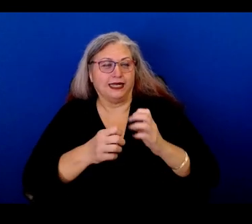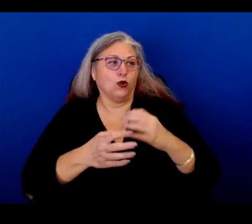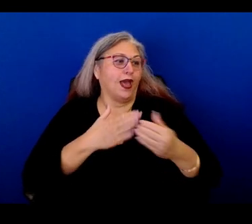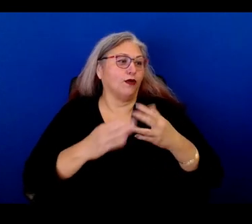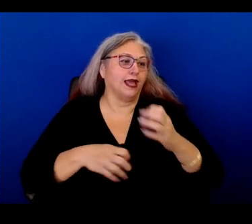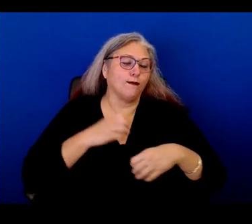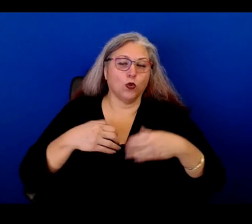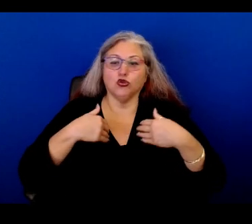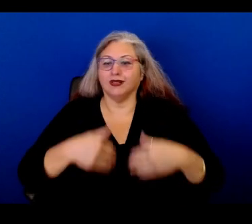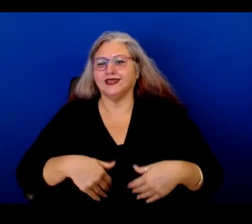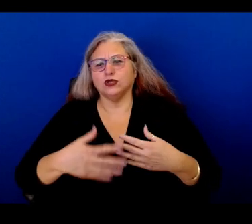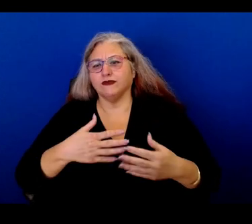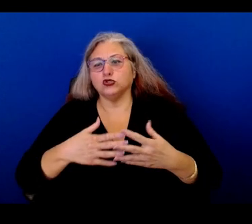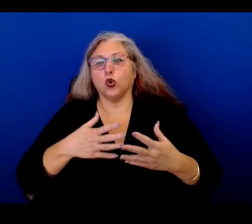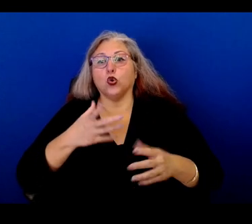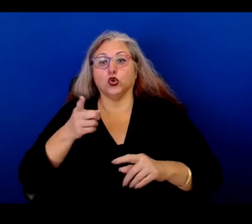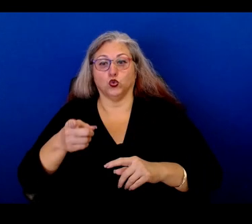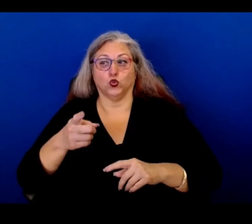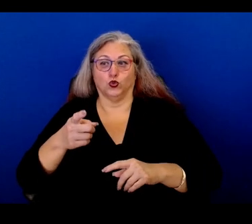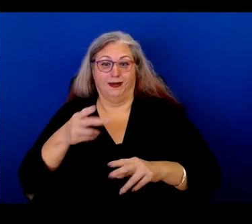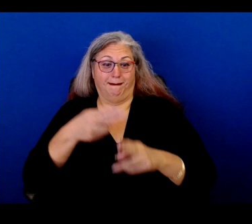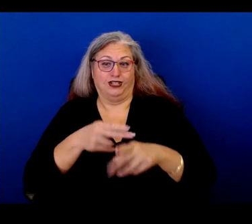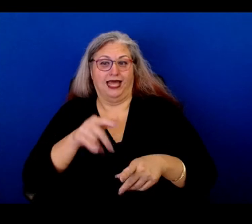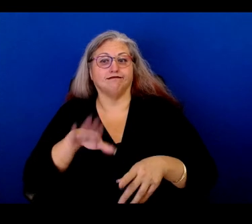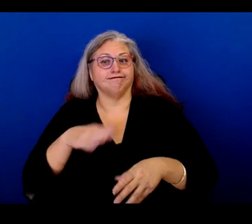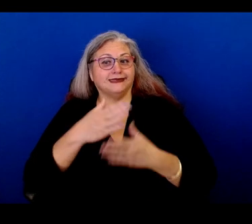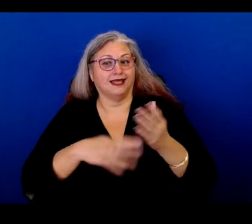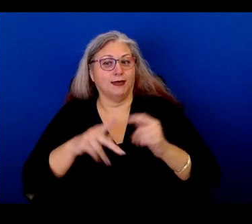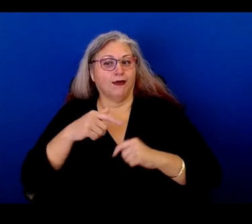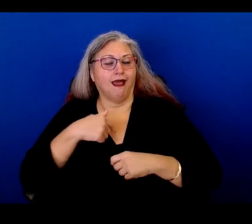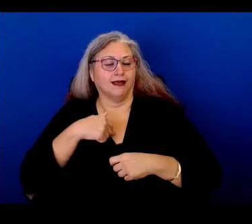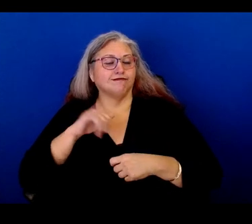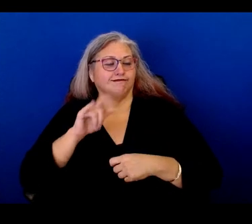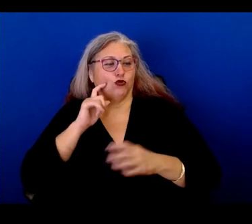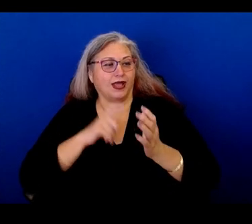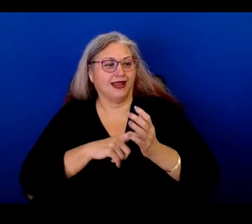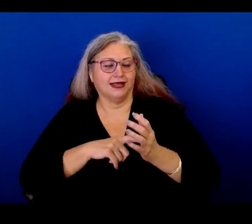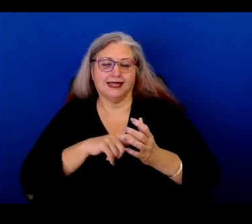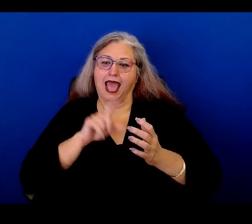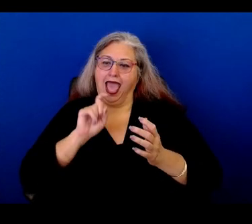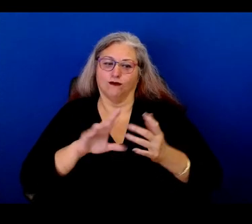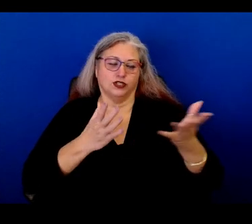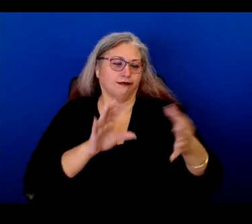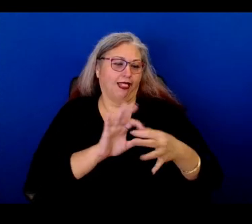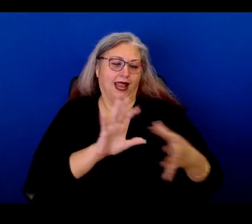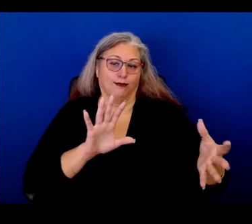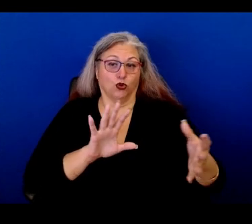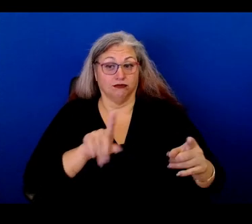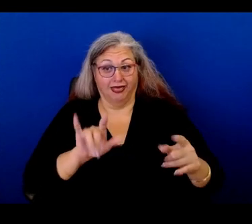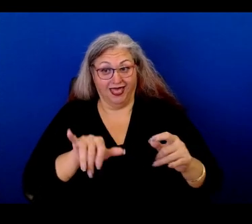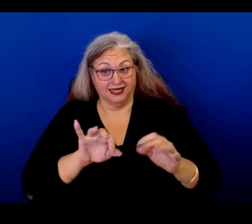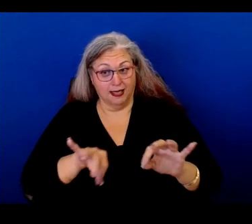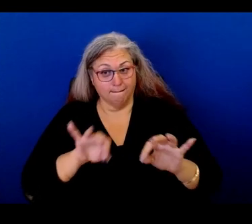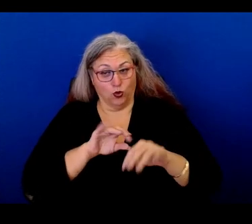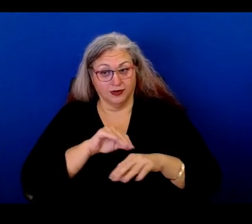physically, whatever. So you saying that there's some people that, you know, I also recognize I just have to let them go. That's really important. That's